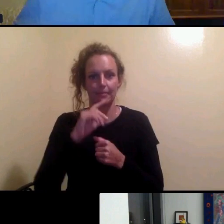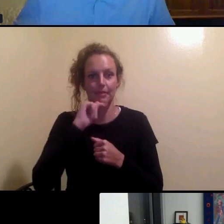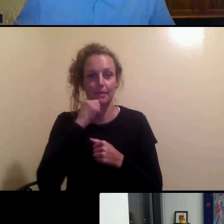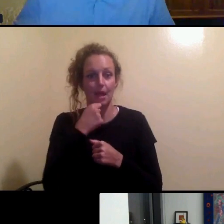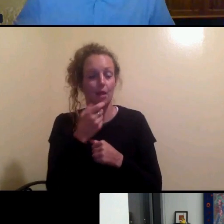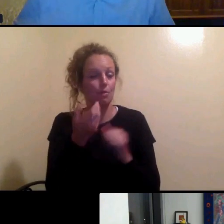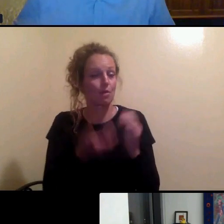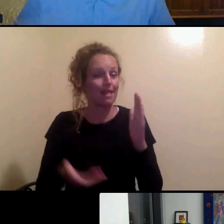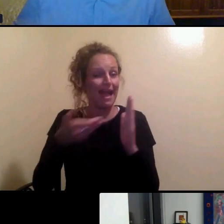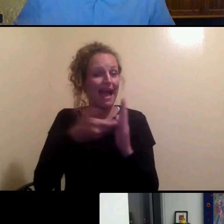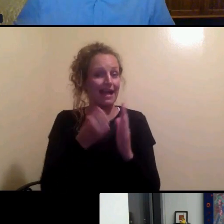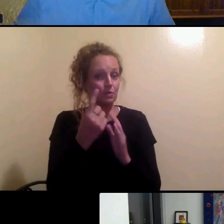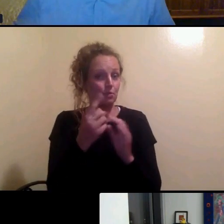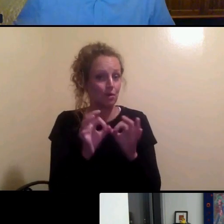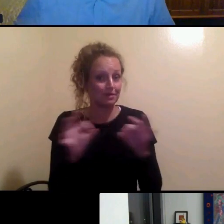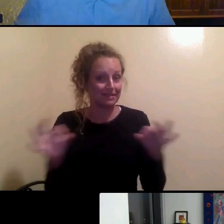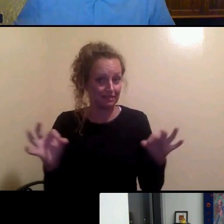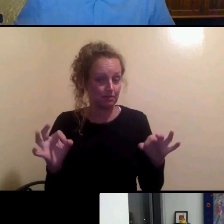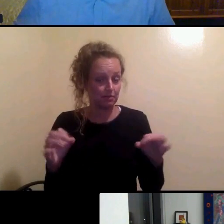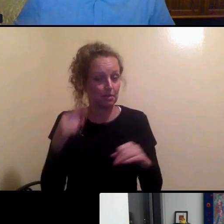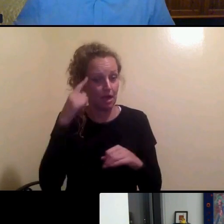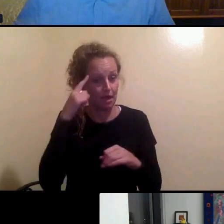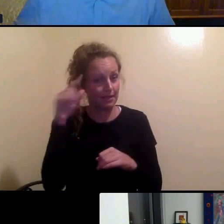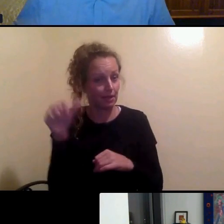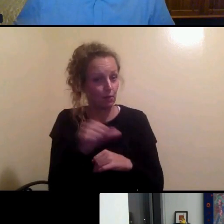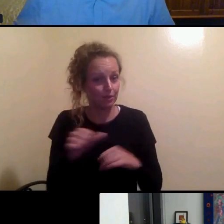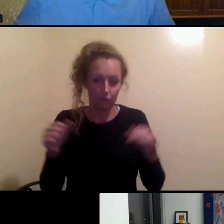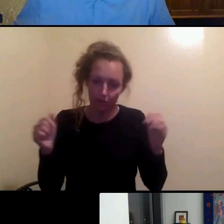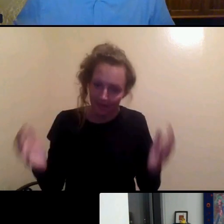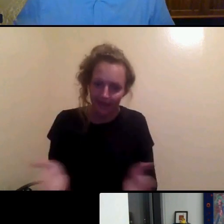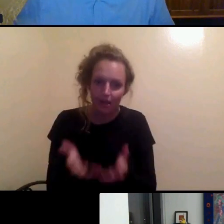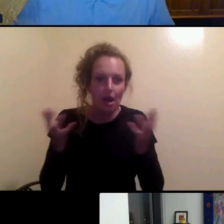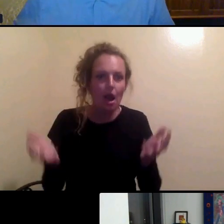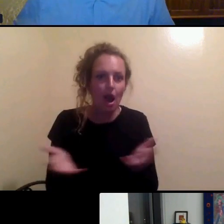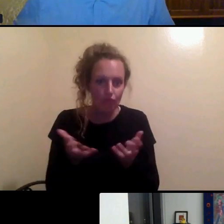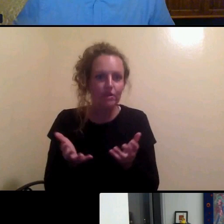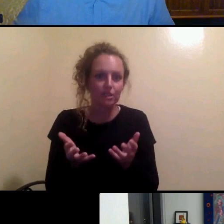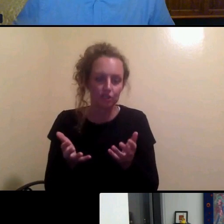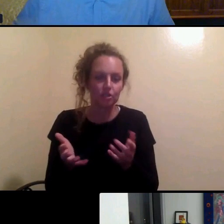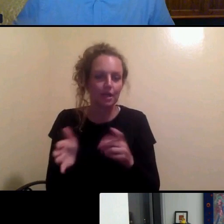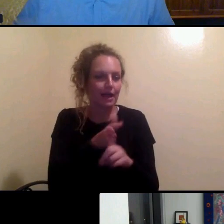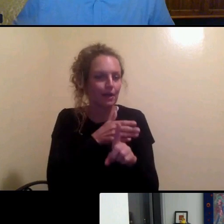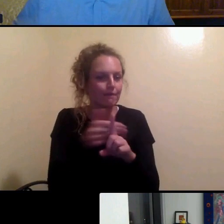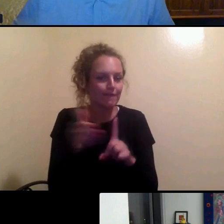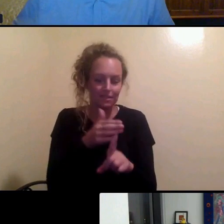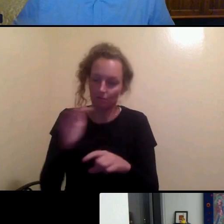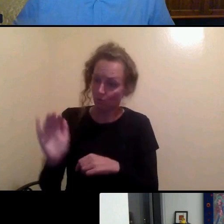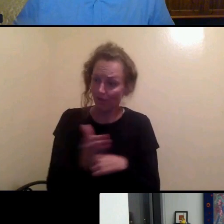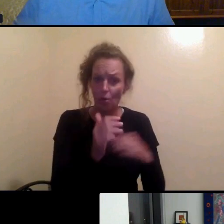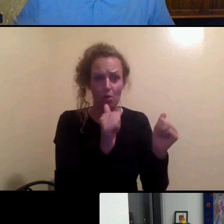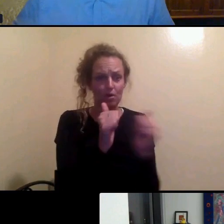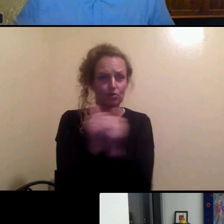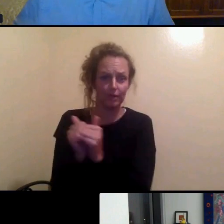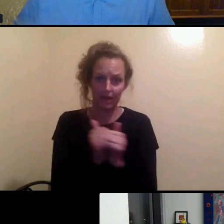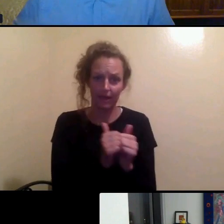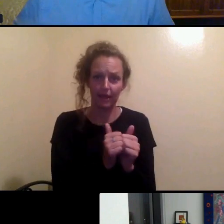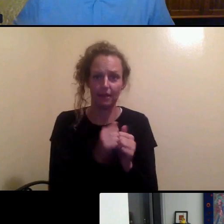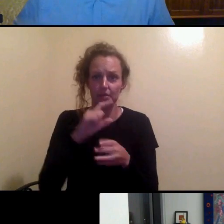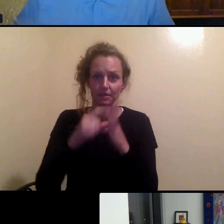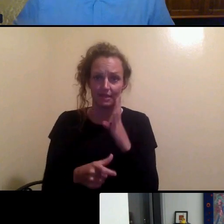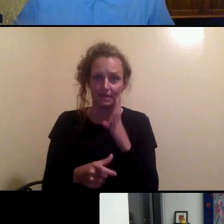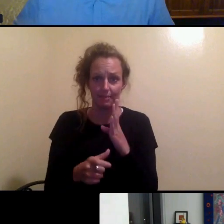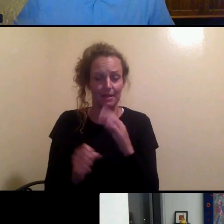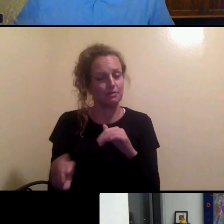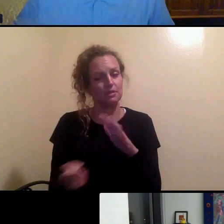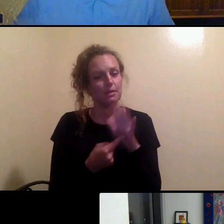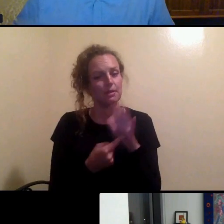should encourage them or convince them, not about the need. We all agree that accessibility is very important. We don't need to convince anyone about that, but to